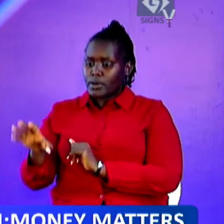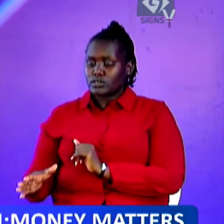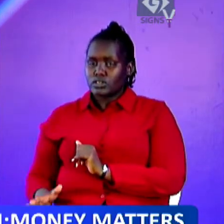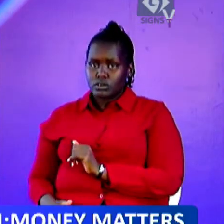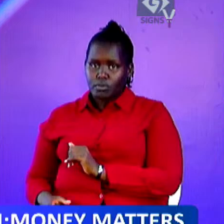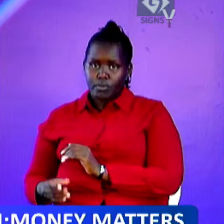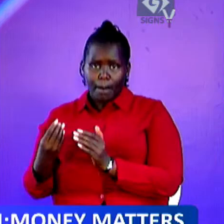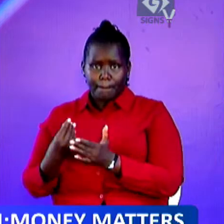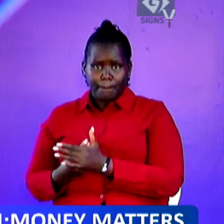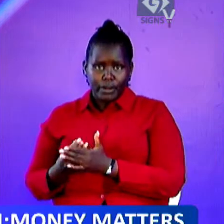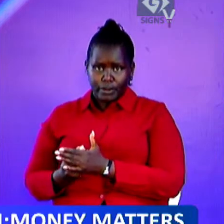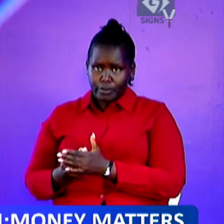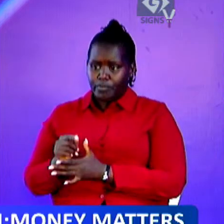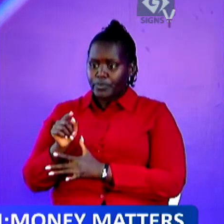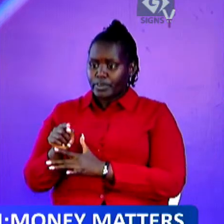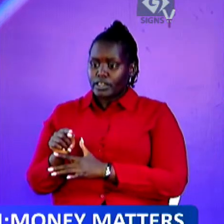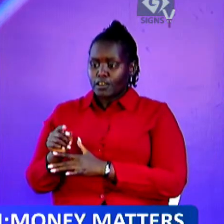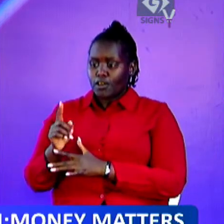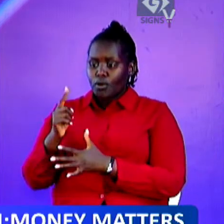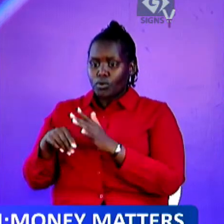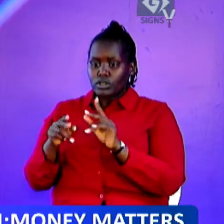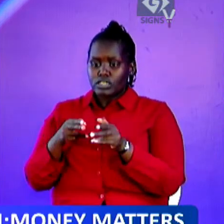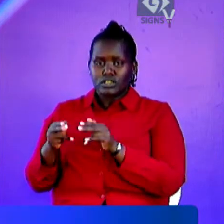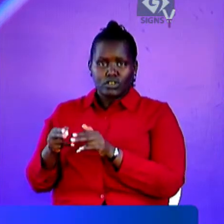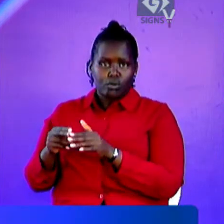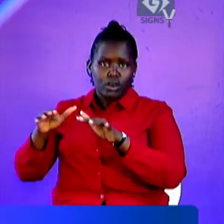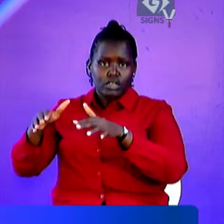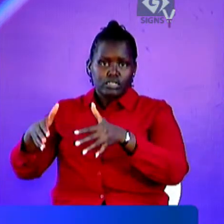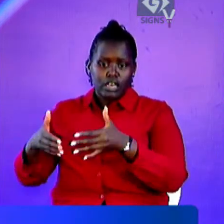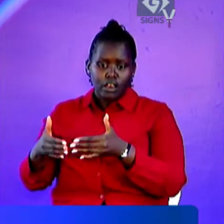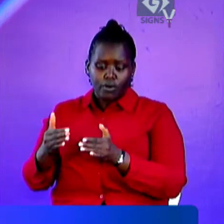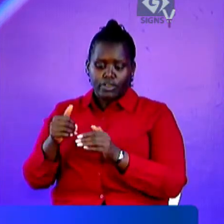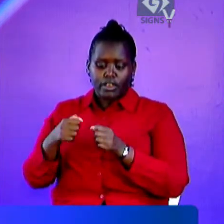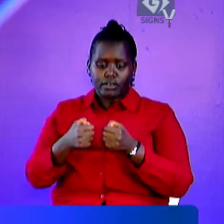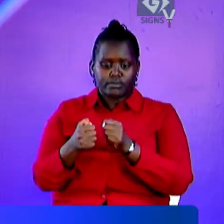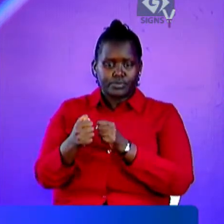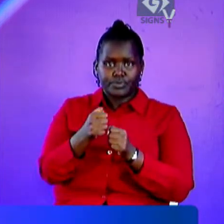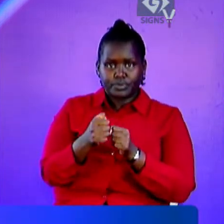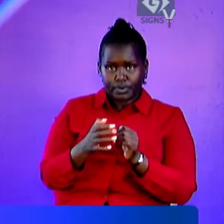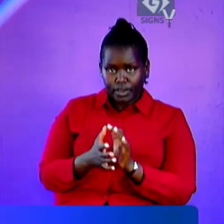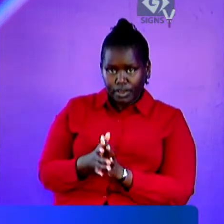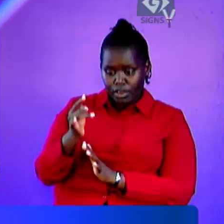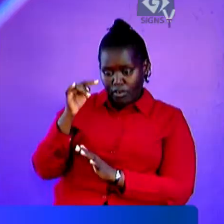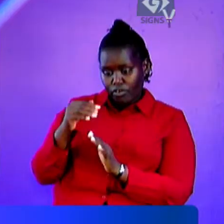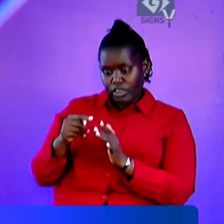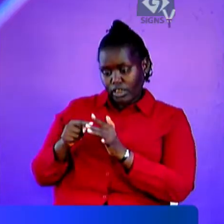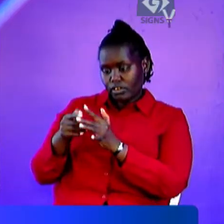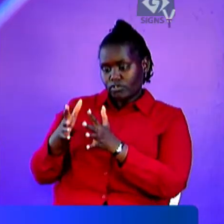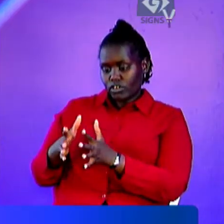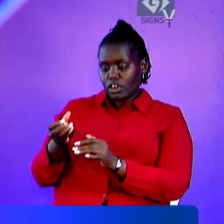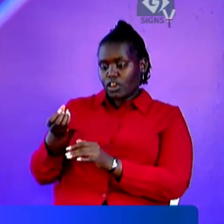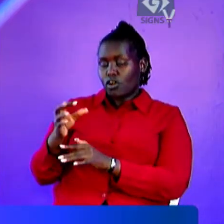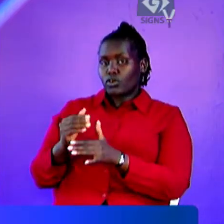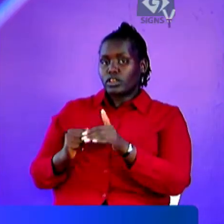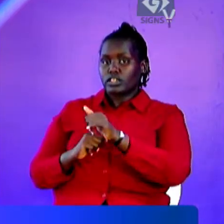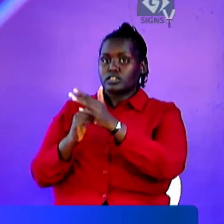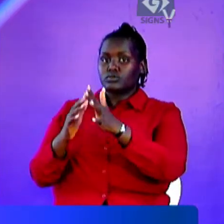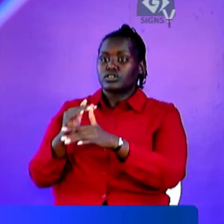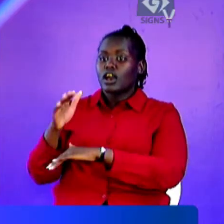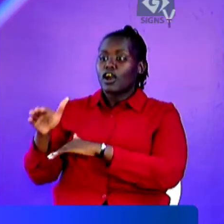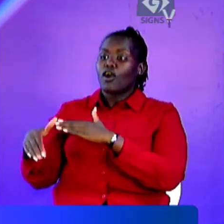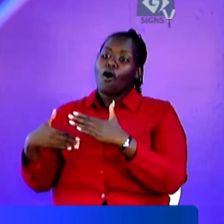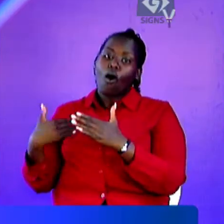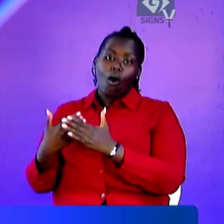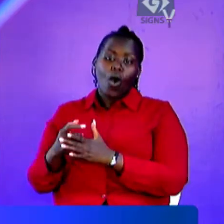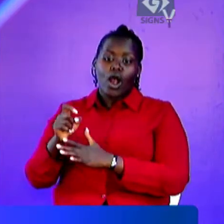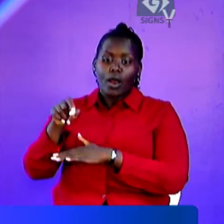about all these collective investment schemes is the way they are structured, irrespective of the founder or the sponsor. So all of them, we